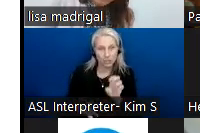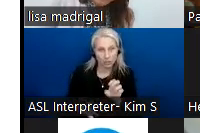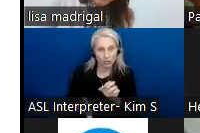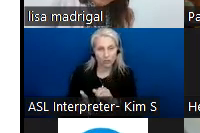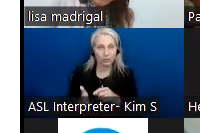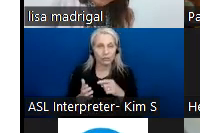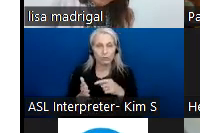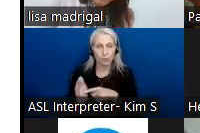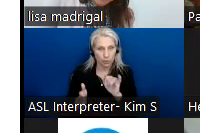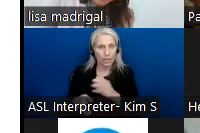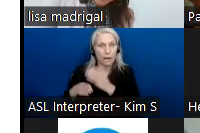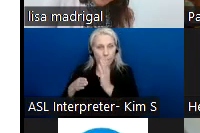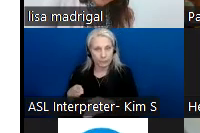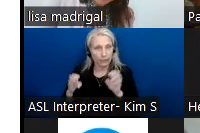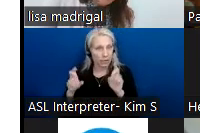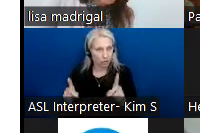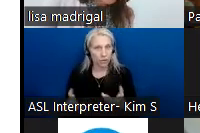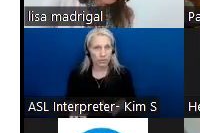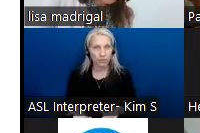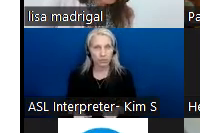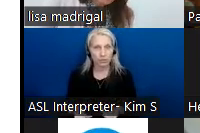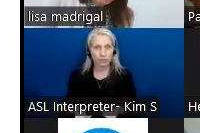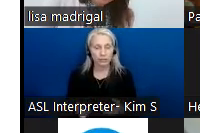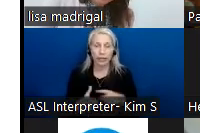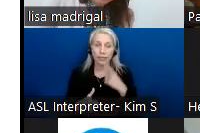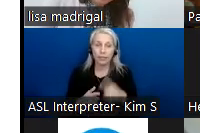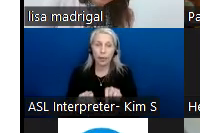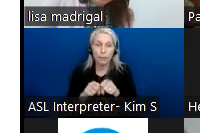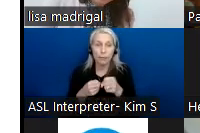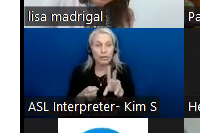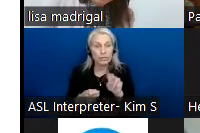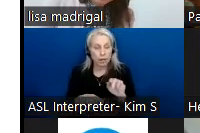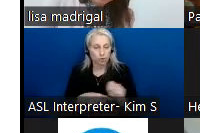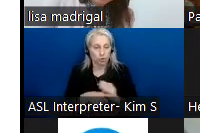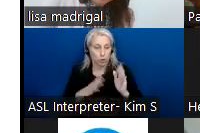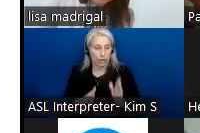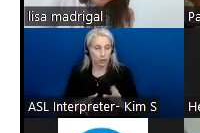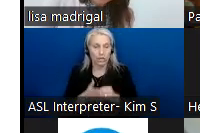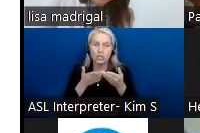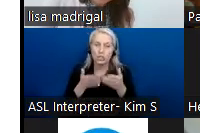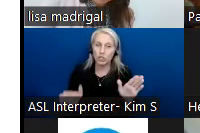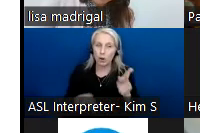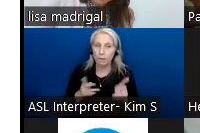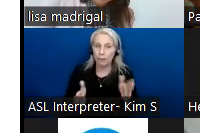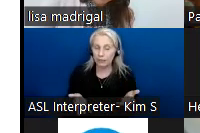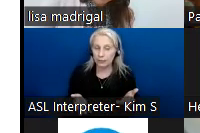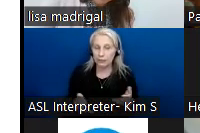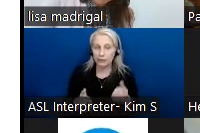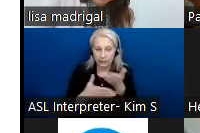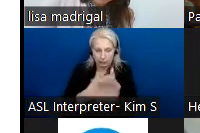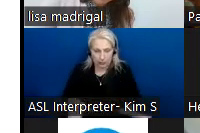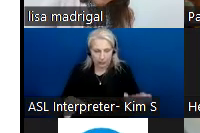or completed the education. And then a breakdown of trainers and general public is split evenly, with